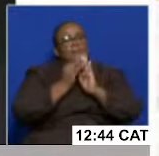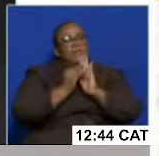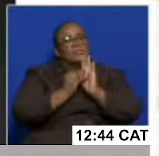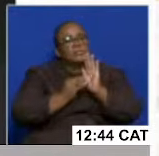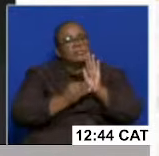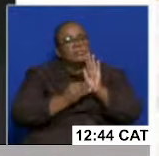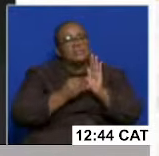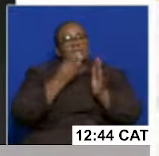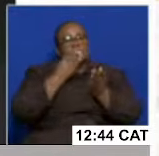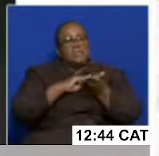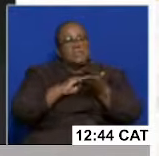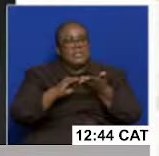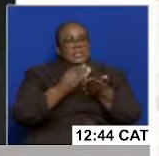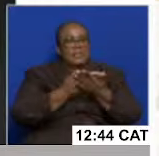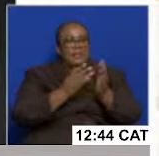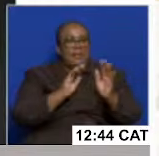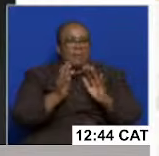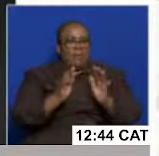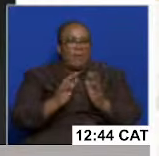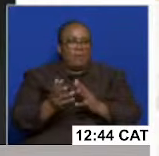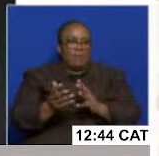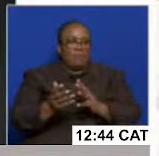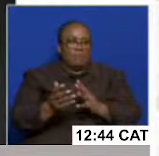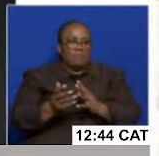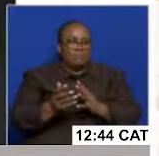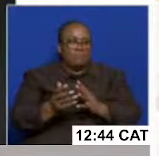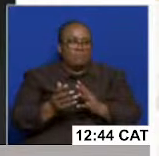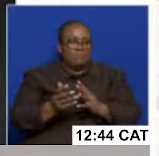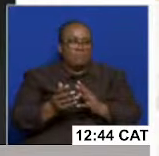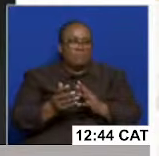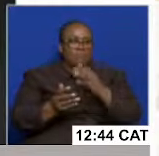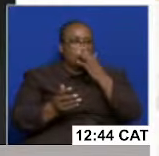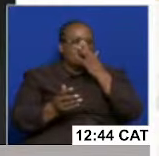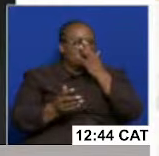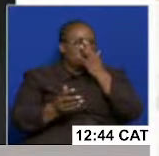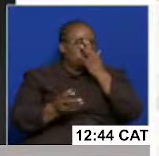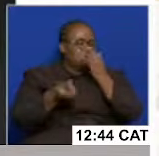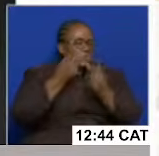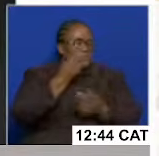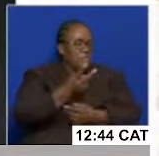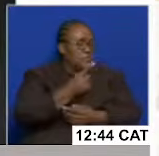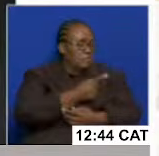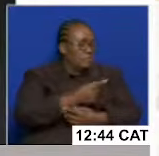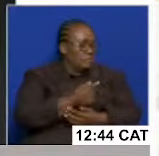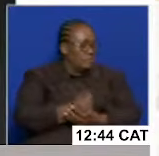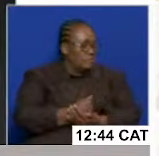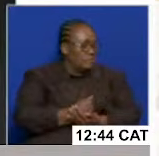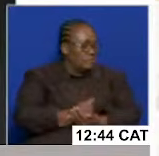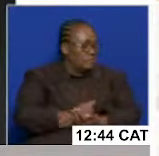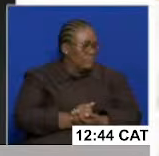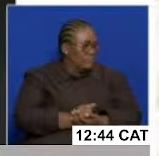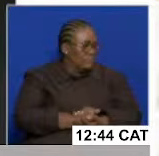my nerves are finished." Are we together there? Yes, I do. And